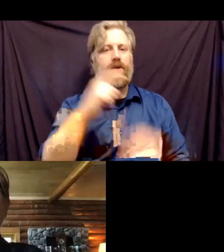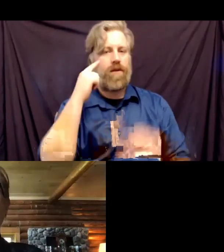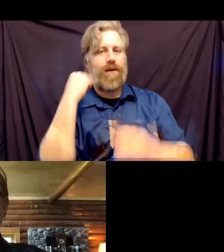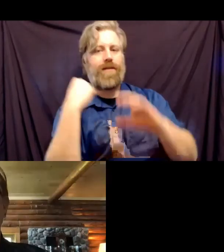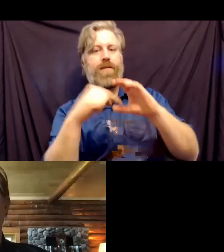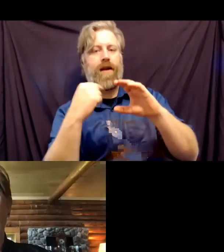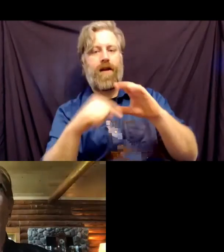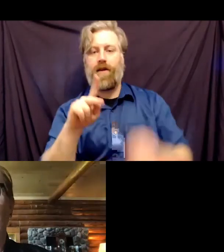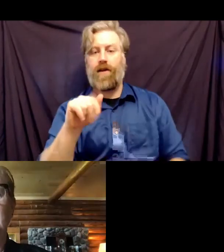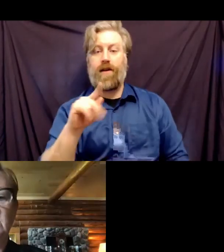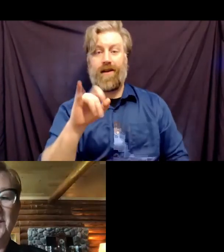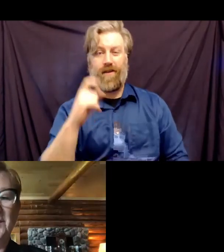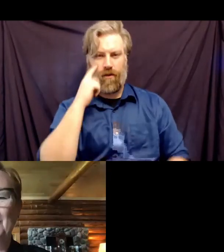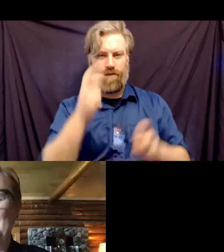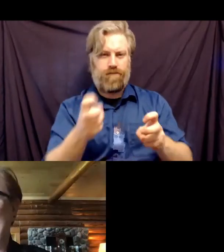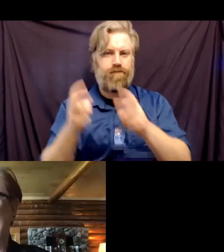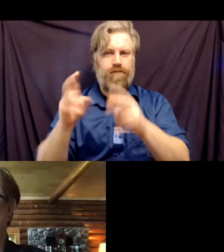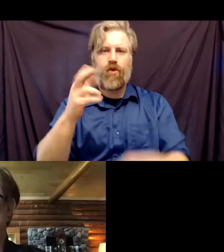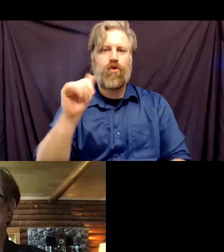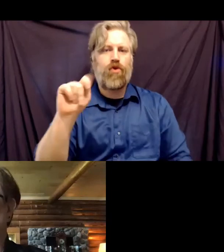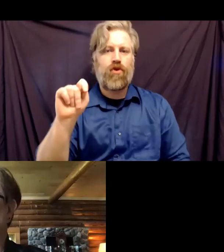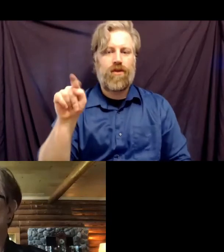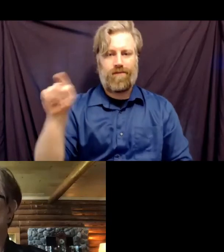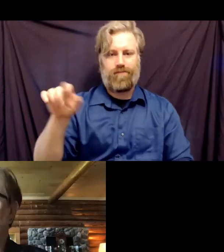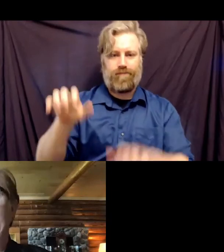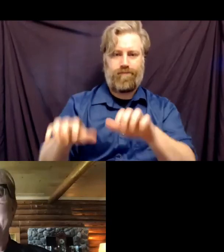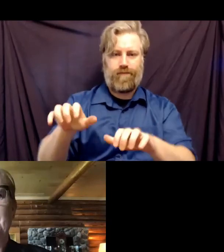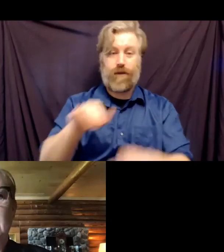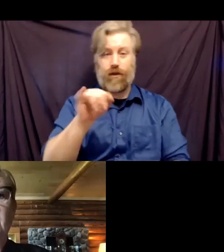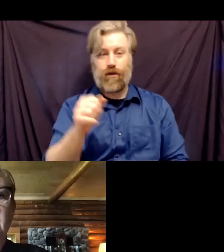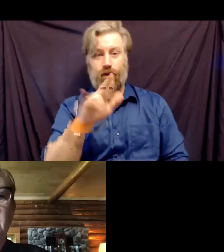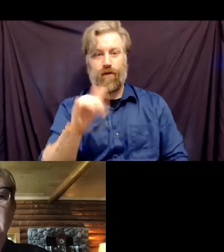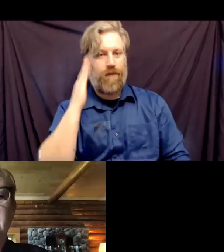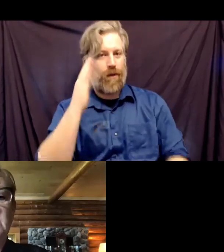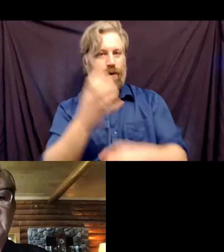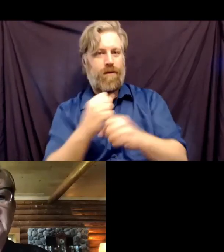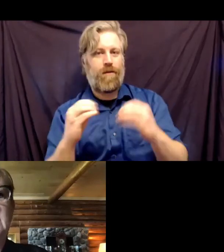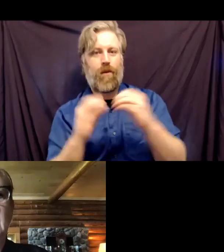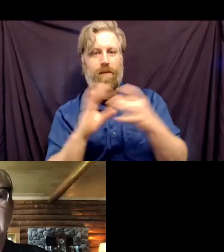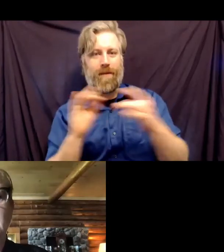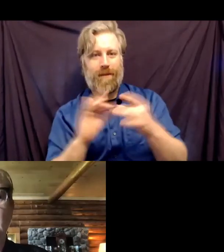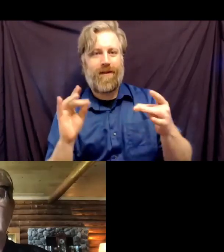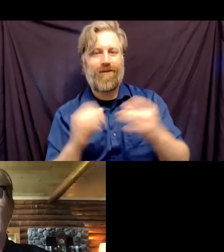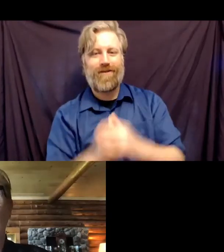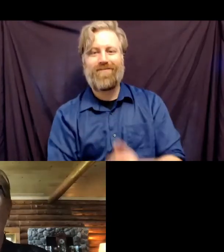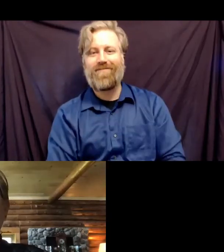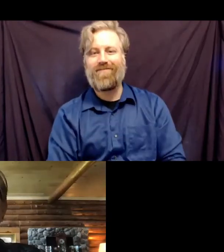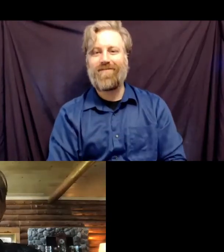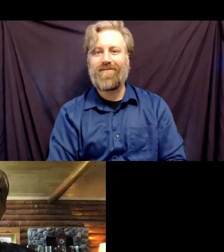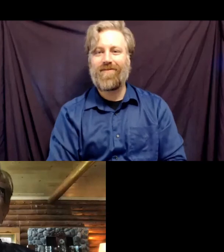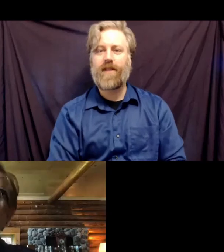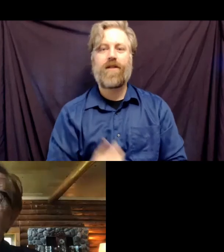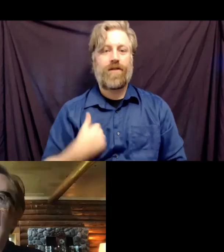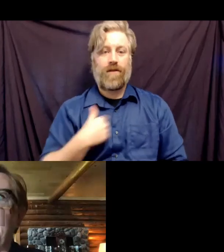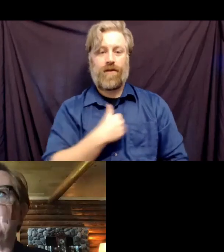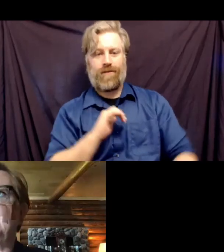just put that in the chat room. So Jerry, you may be getting some more messages from individuals, and we are working with